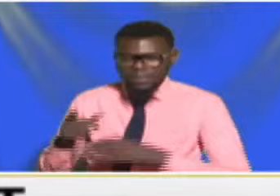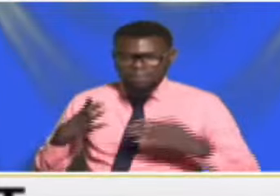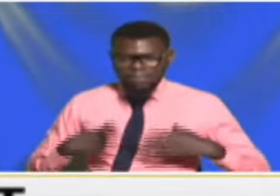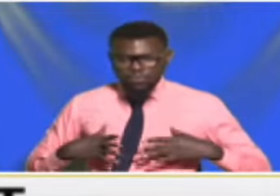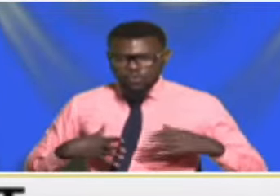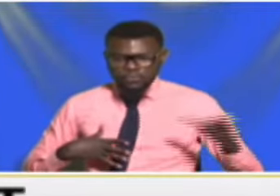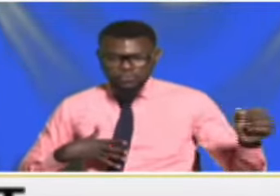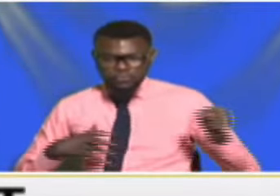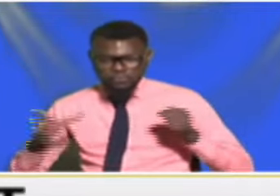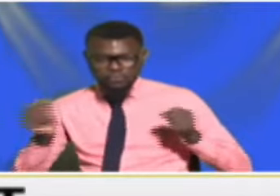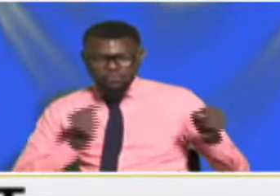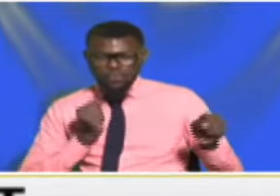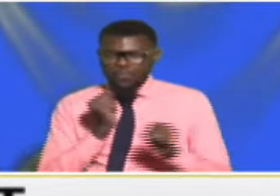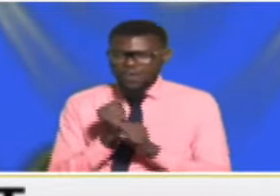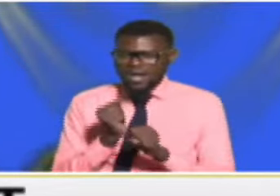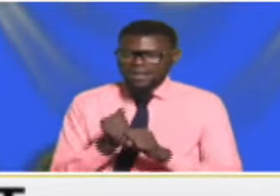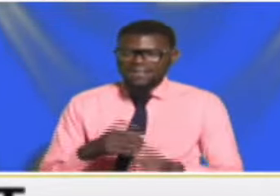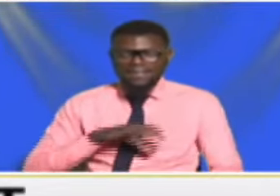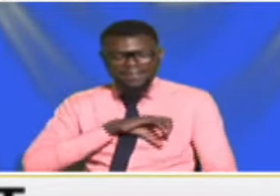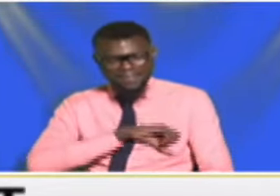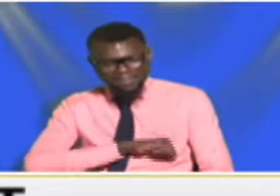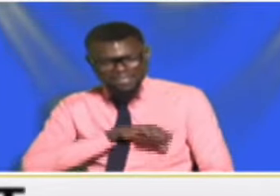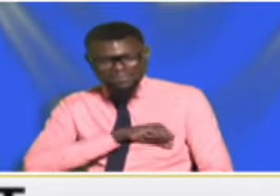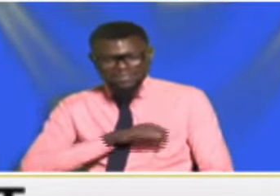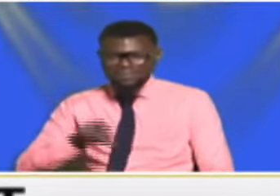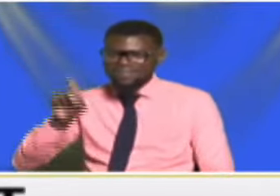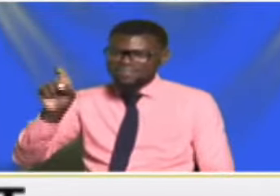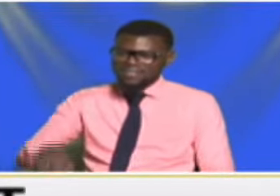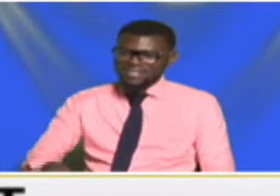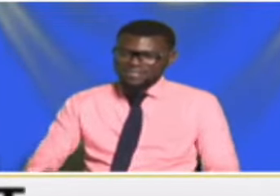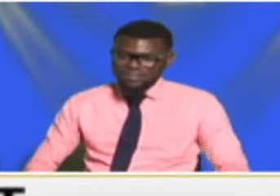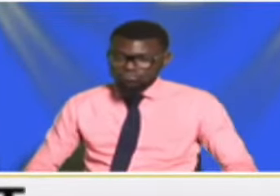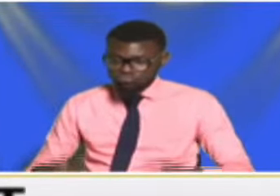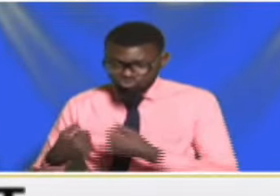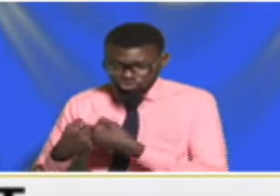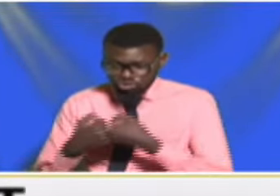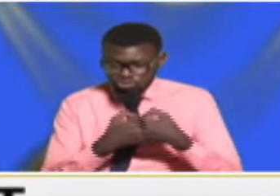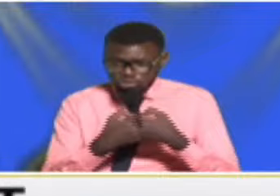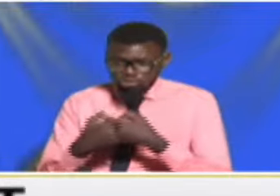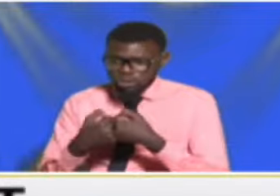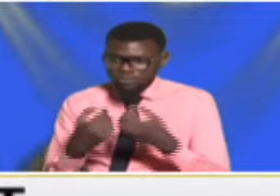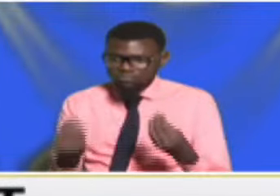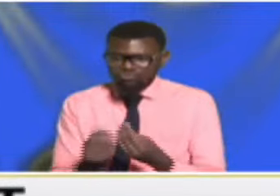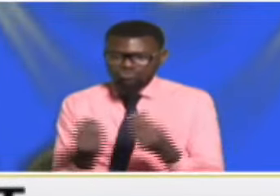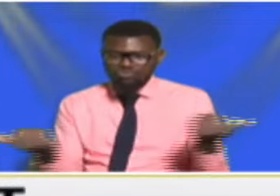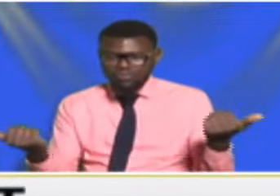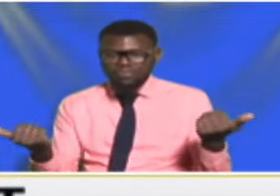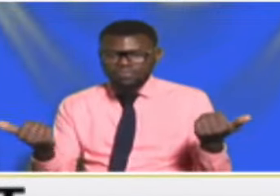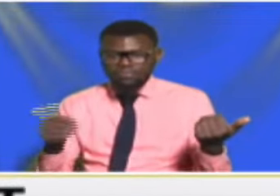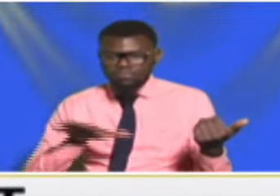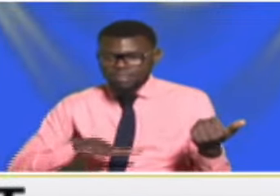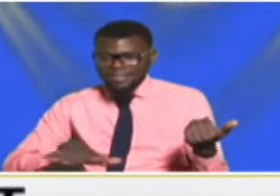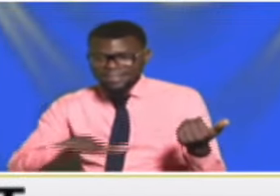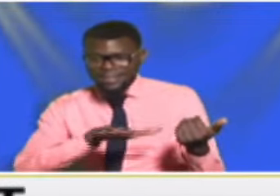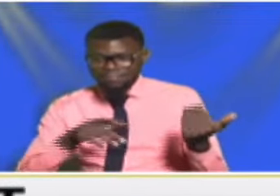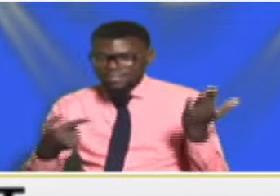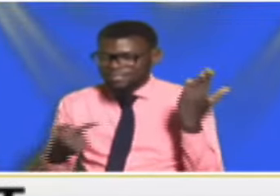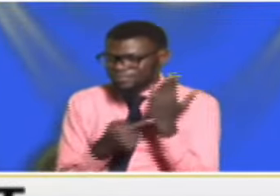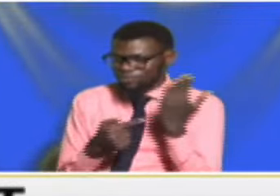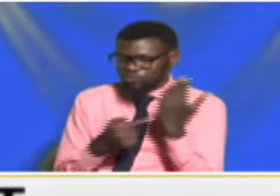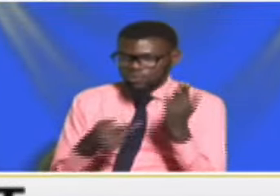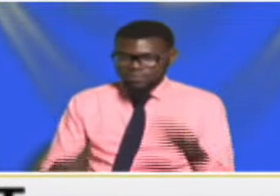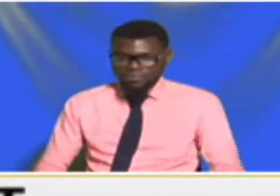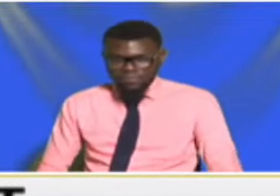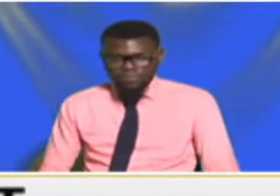working in that space. Be patient. We are sorting out the challenges that are facing our digital space. We are rolling